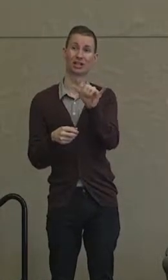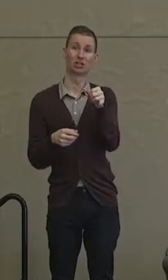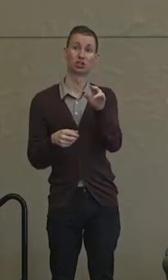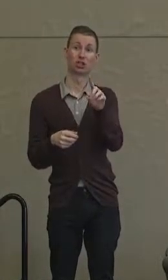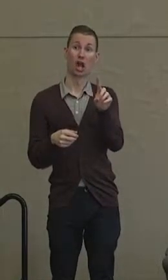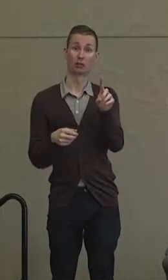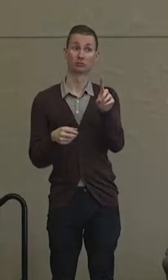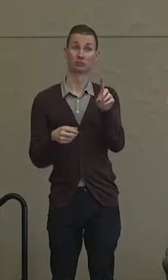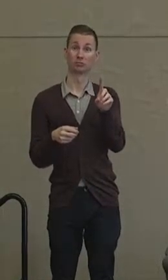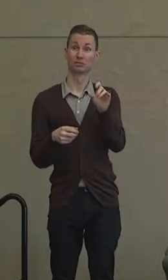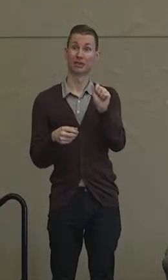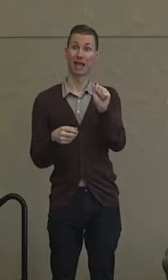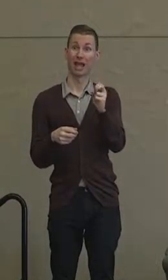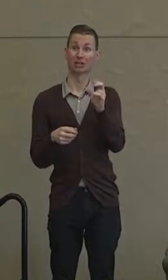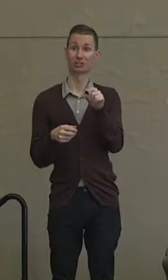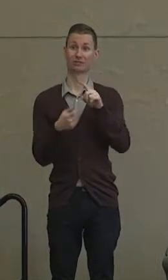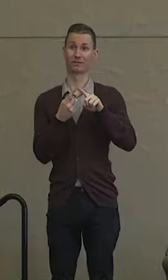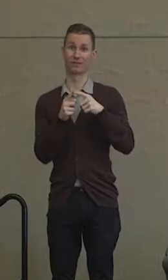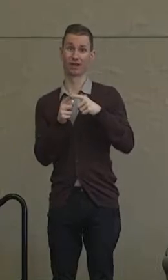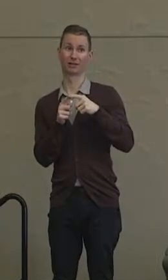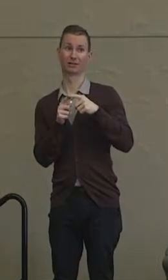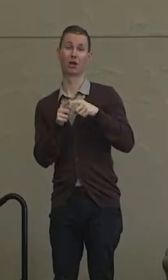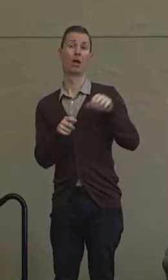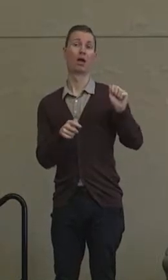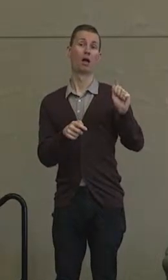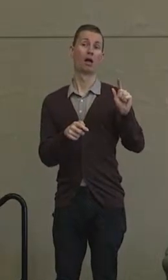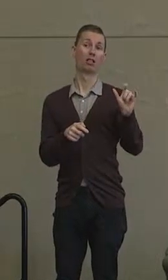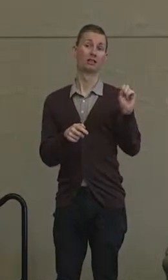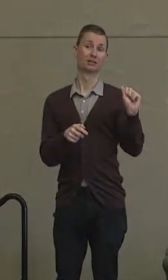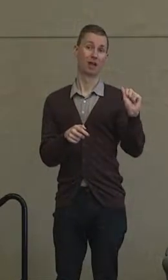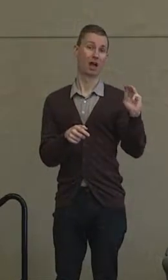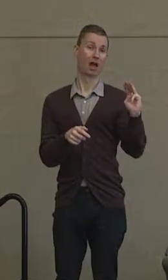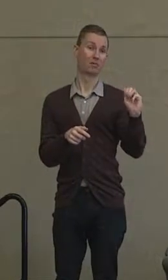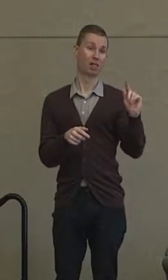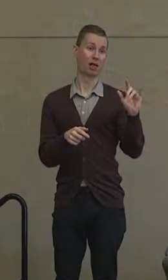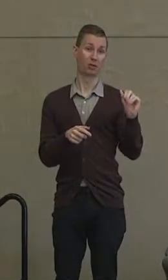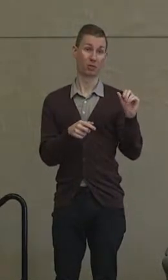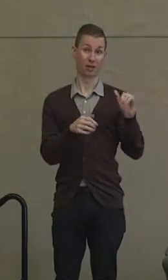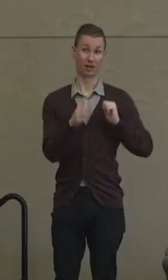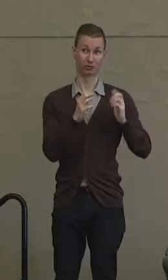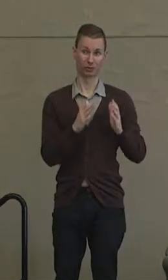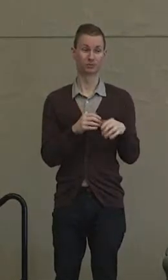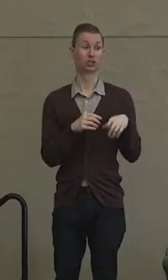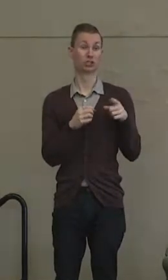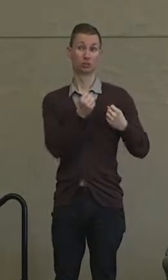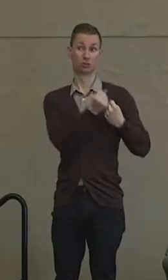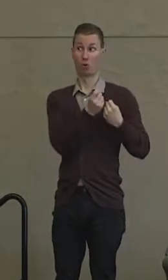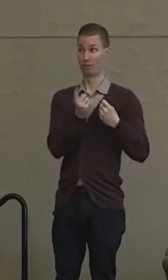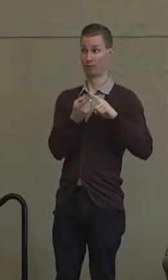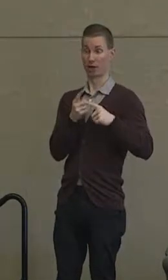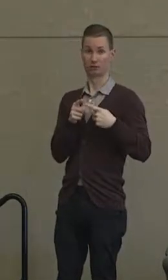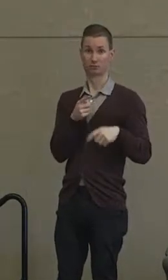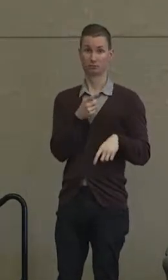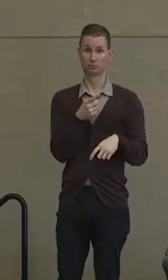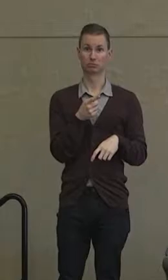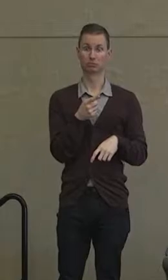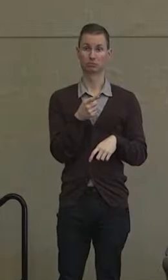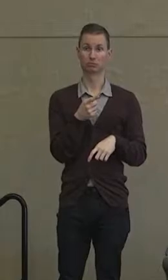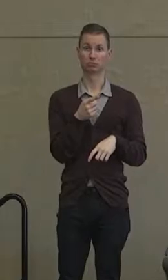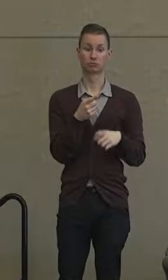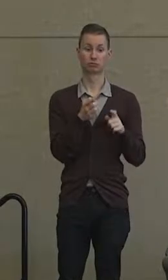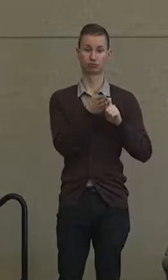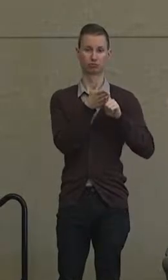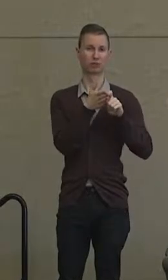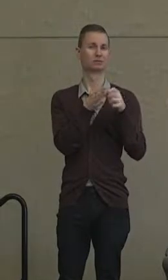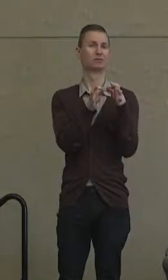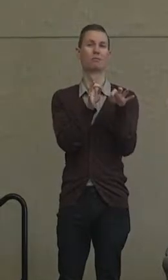was a friend of actress Alyssa Milano. Alyssa Milano, in support of her friend, writes